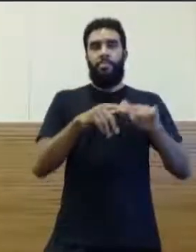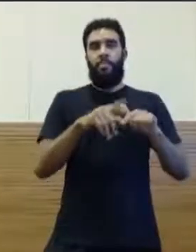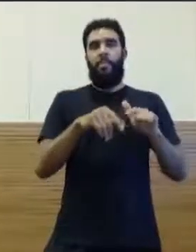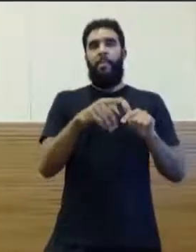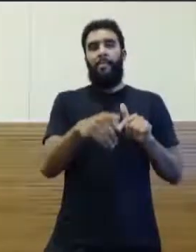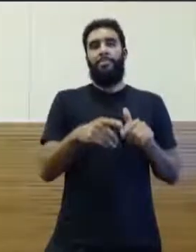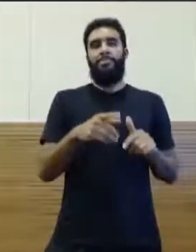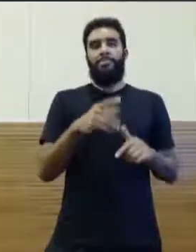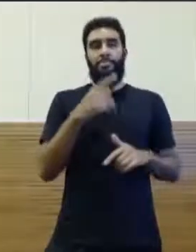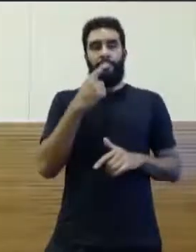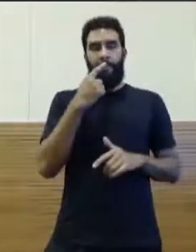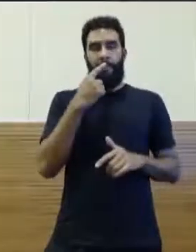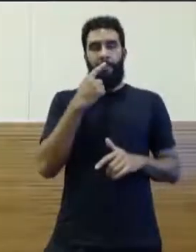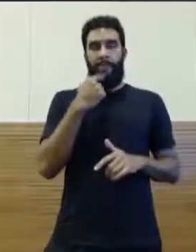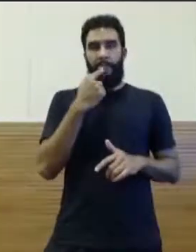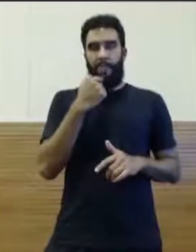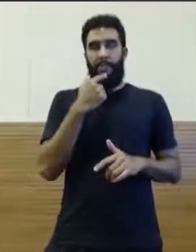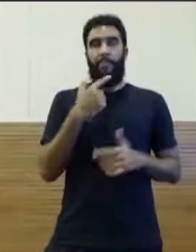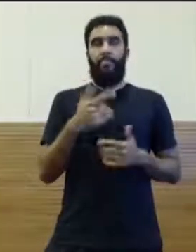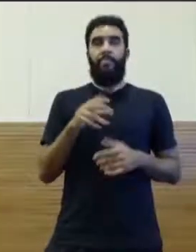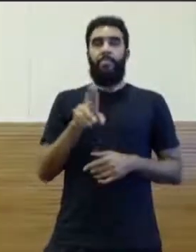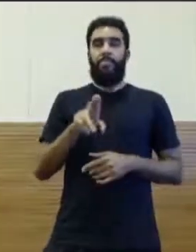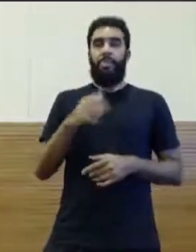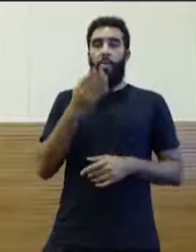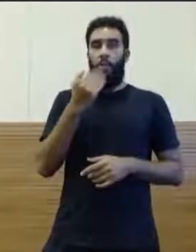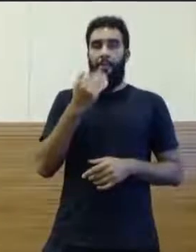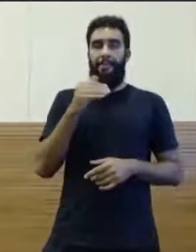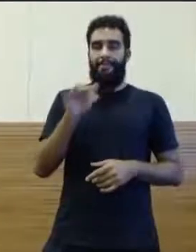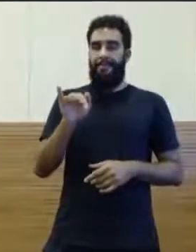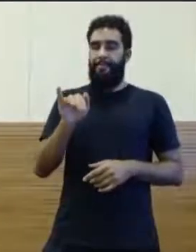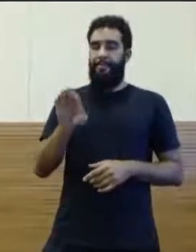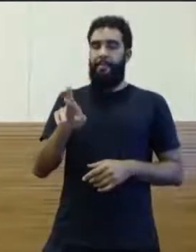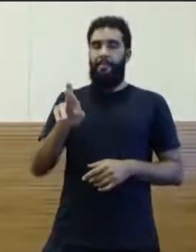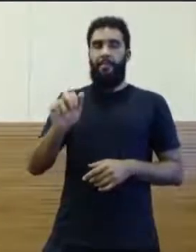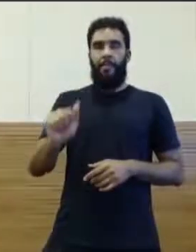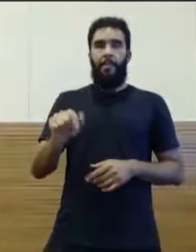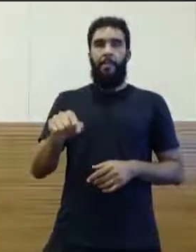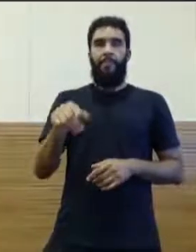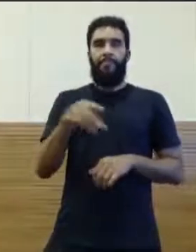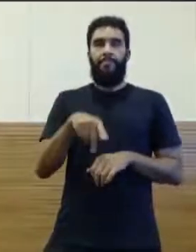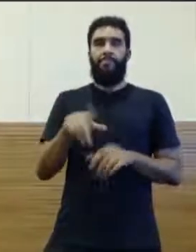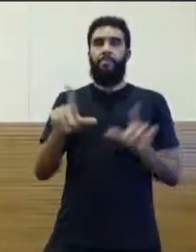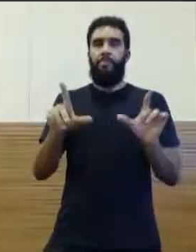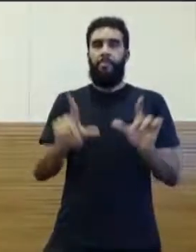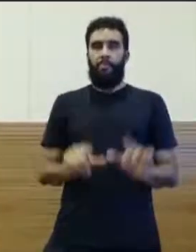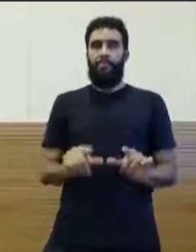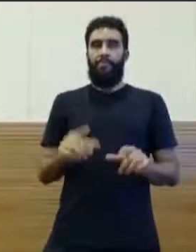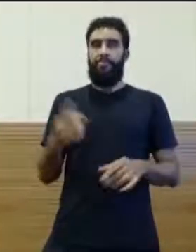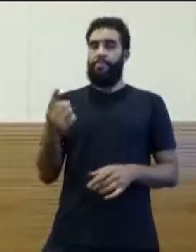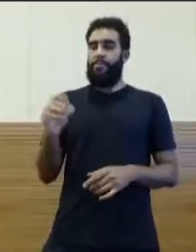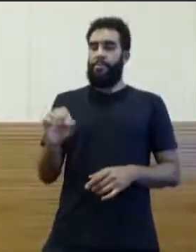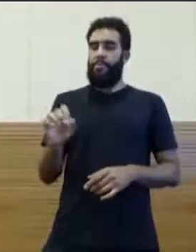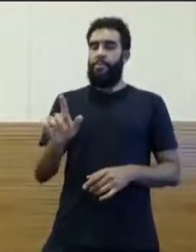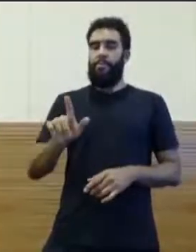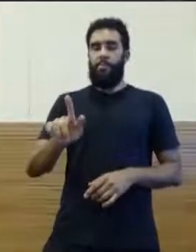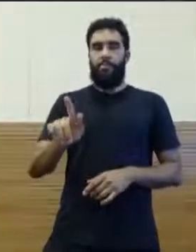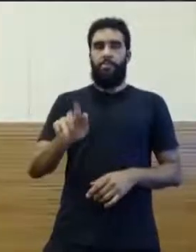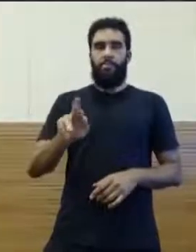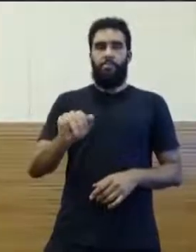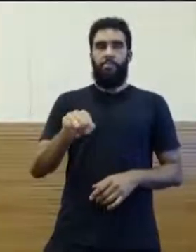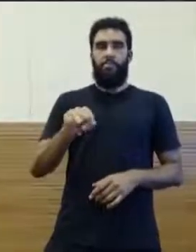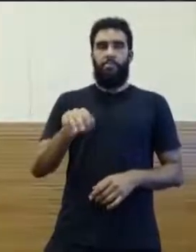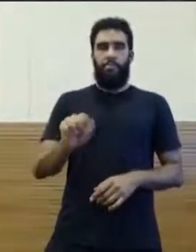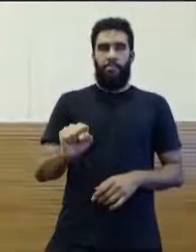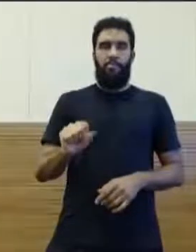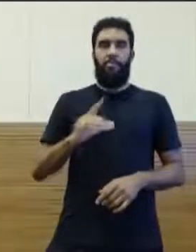that have red labels. And the consumptions of fibers is very low in the country, 10 grams of